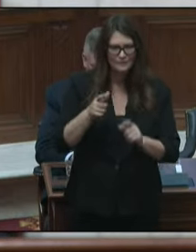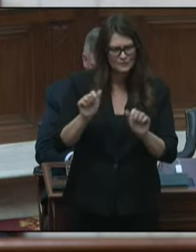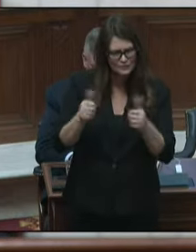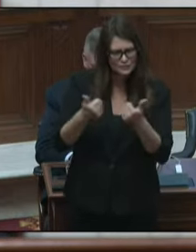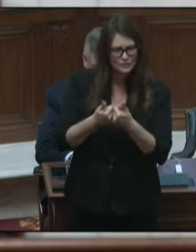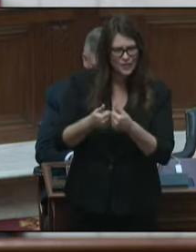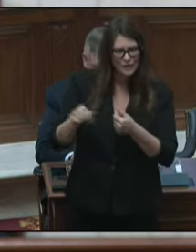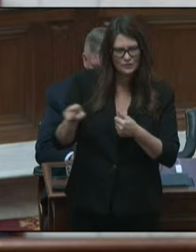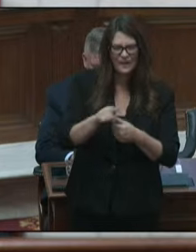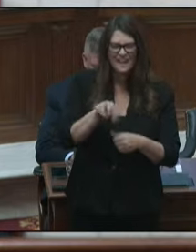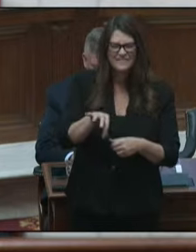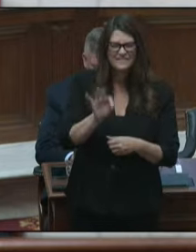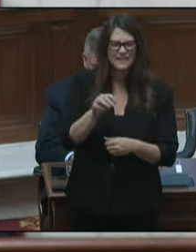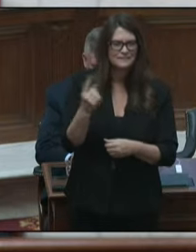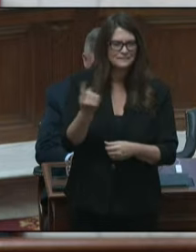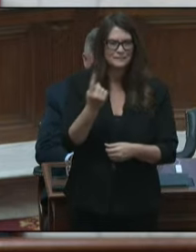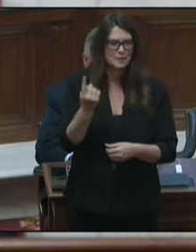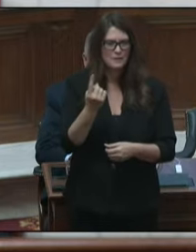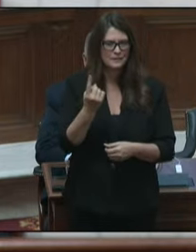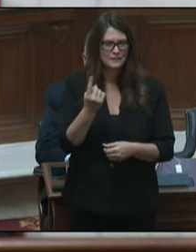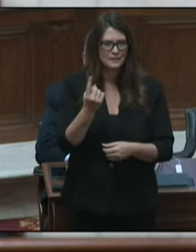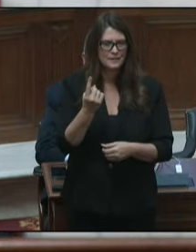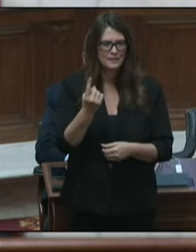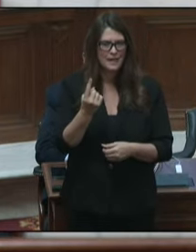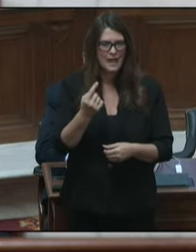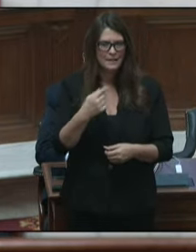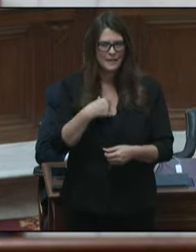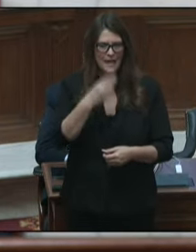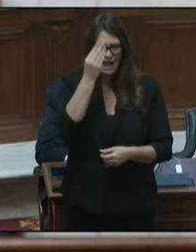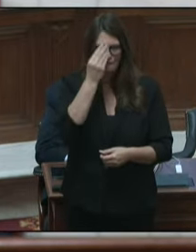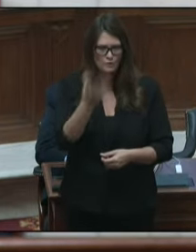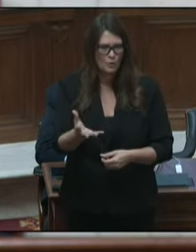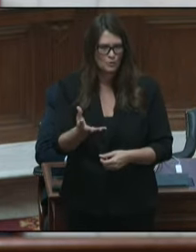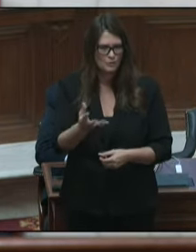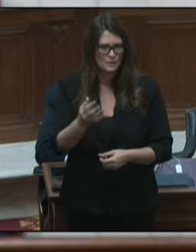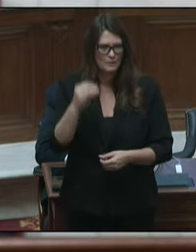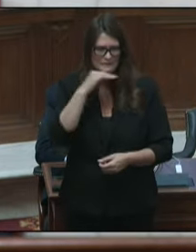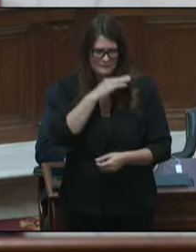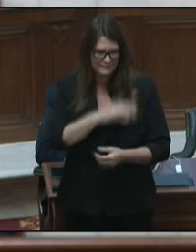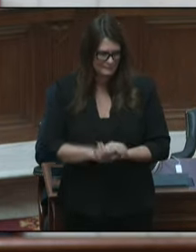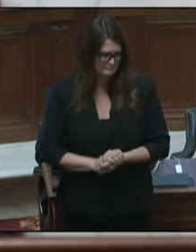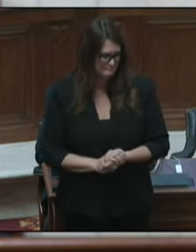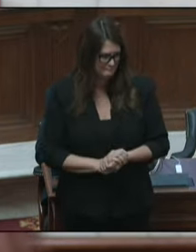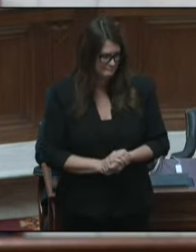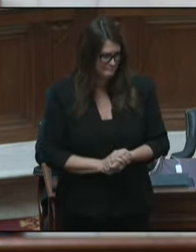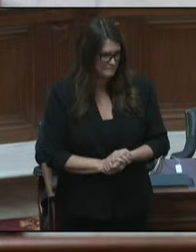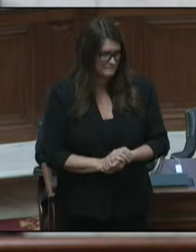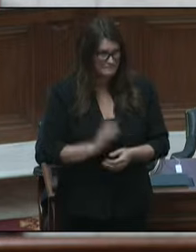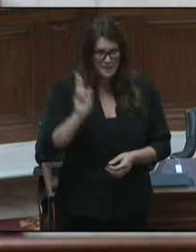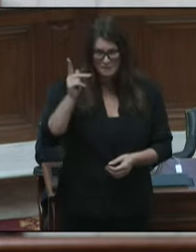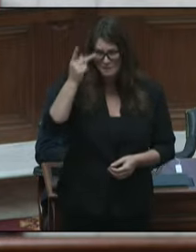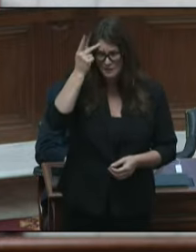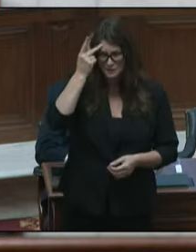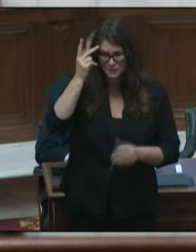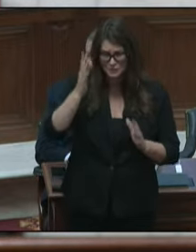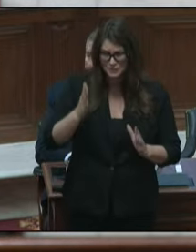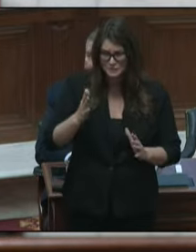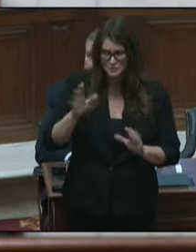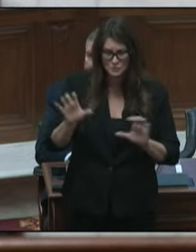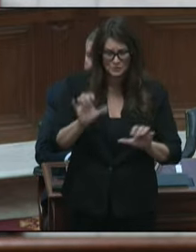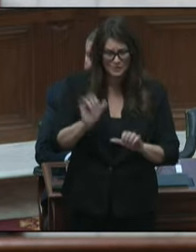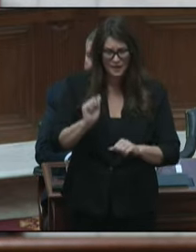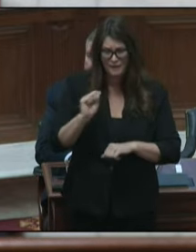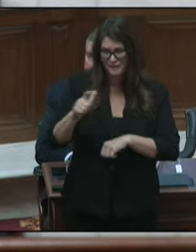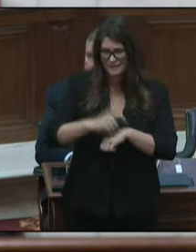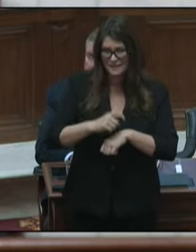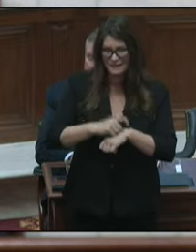over. Find something that knowingly I've told you is not true. Politicians do it nonstop.